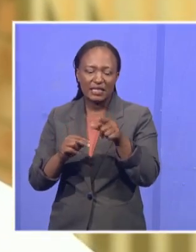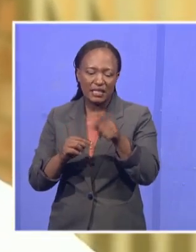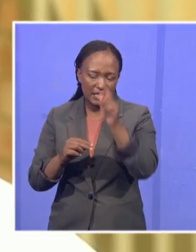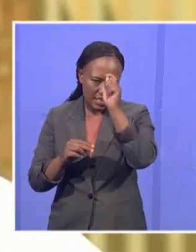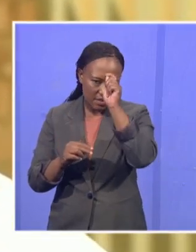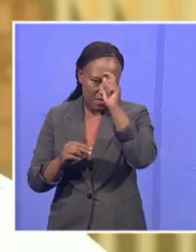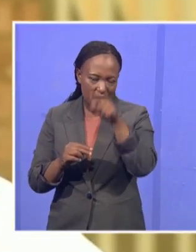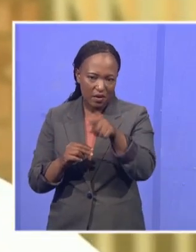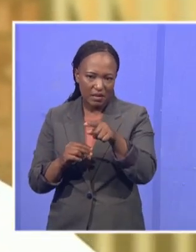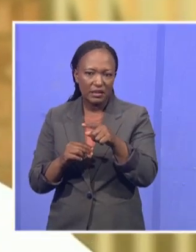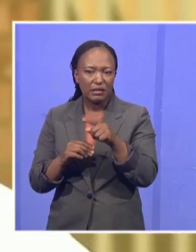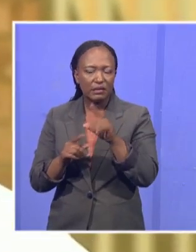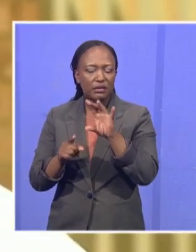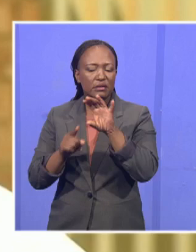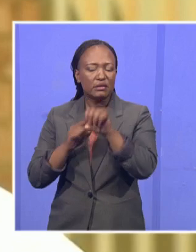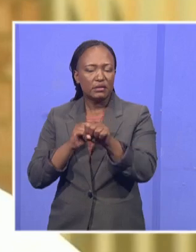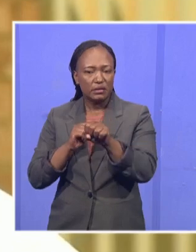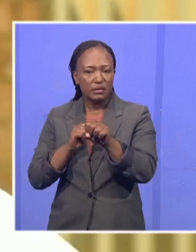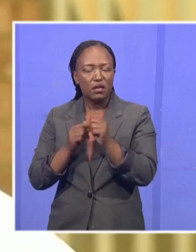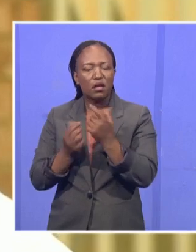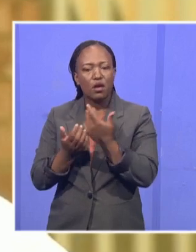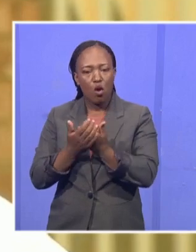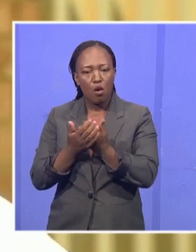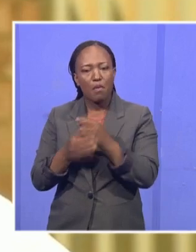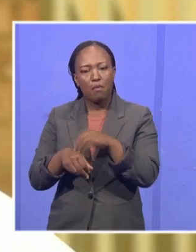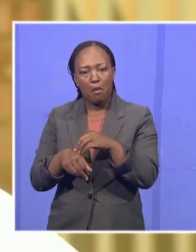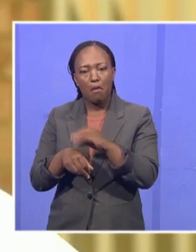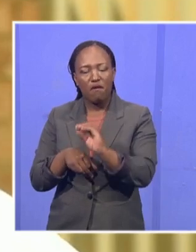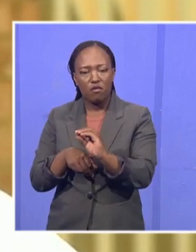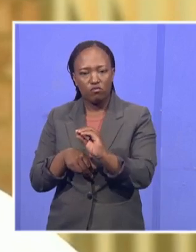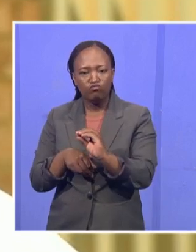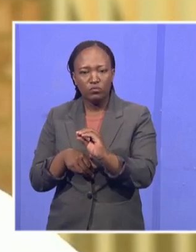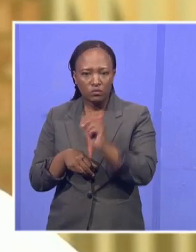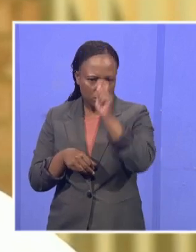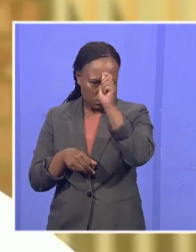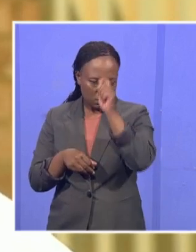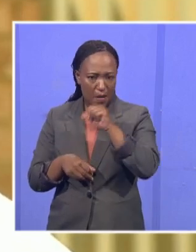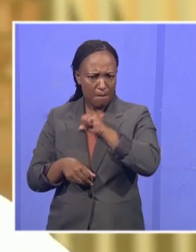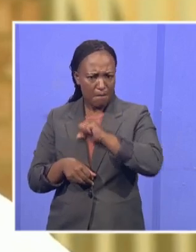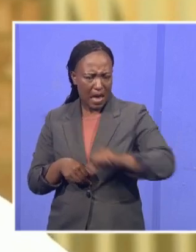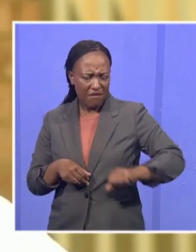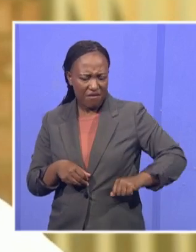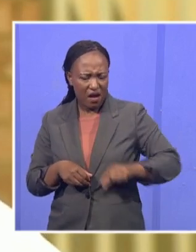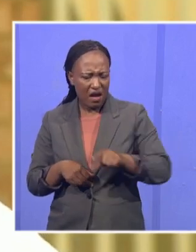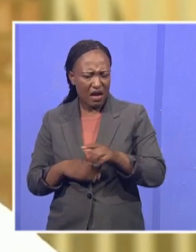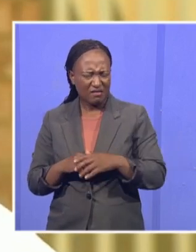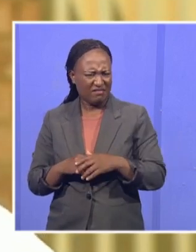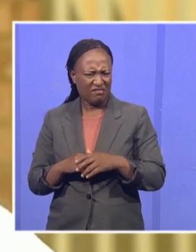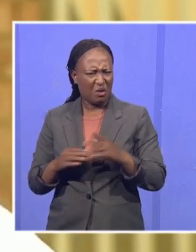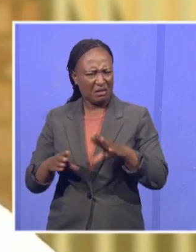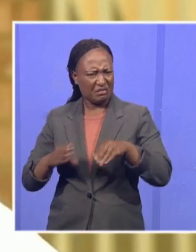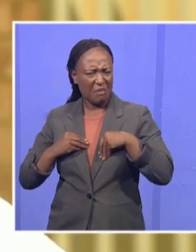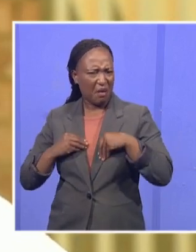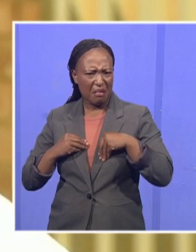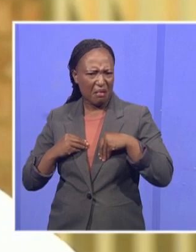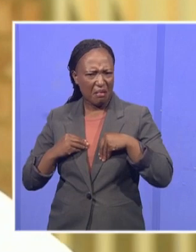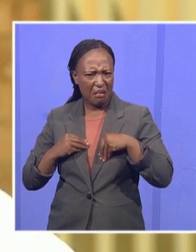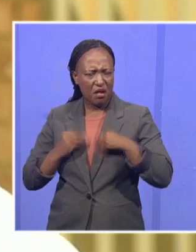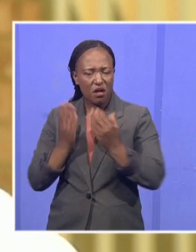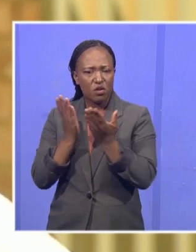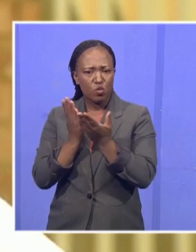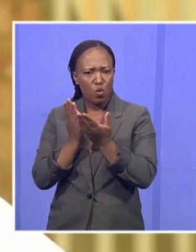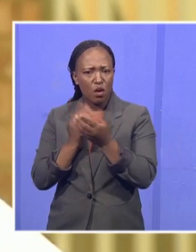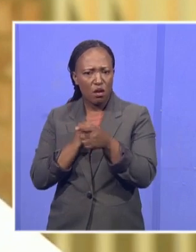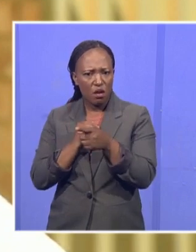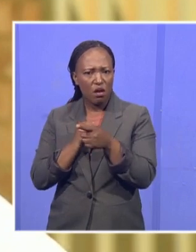that they are economically challenged. So this boy, his behavior was not unacceptable at our institution because at